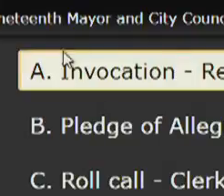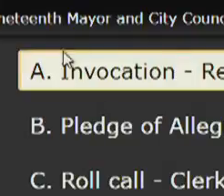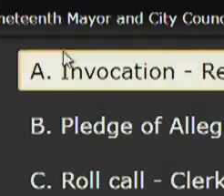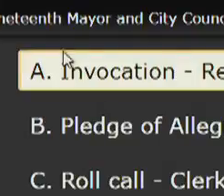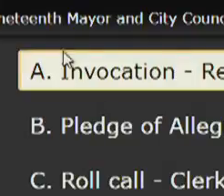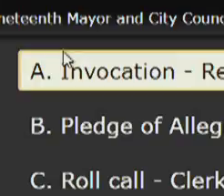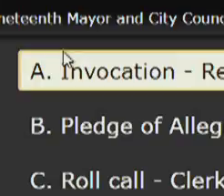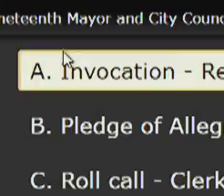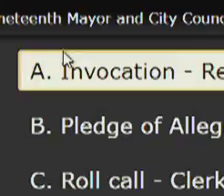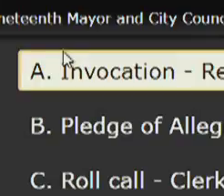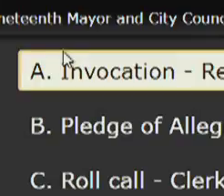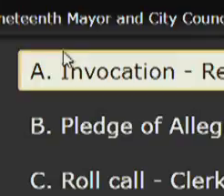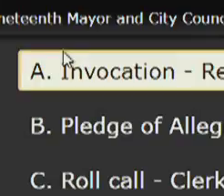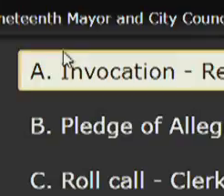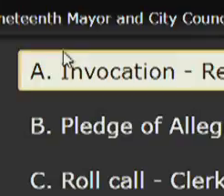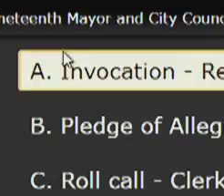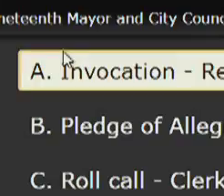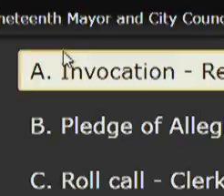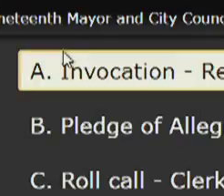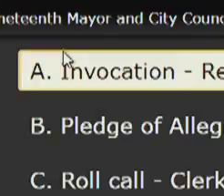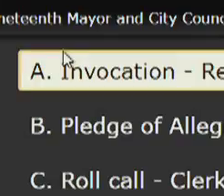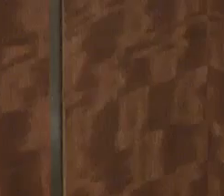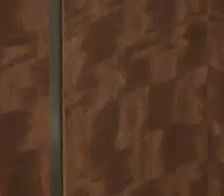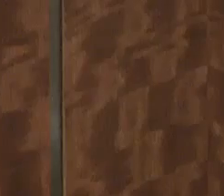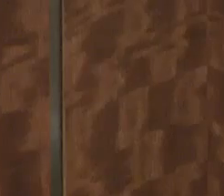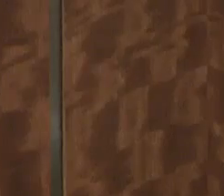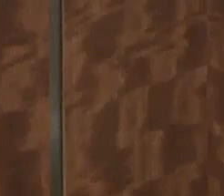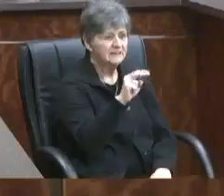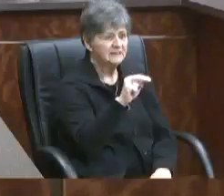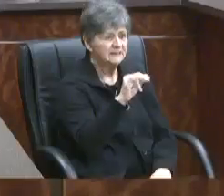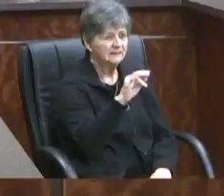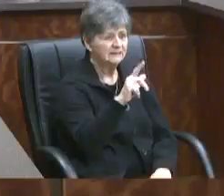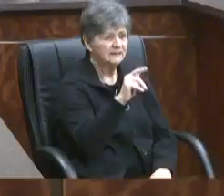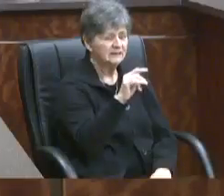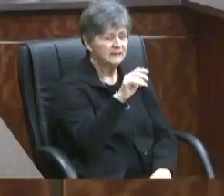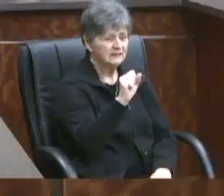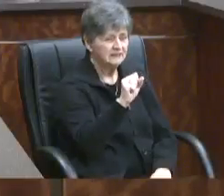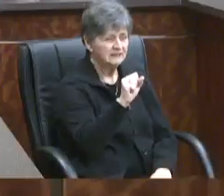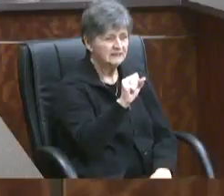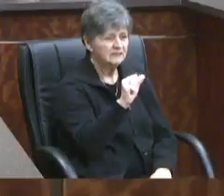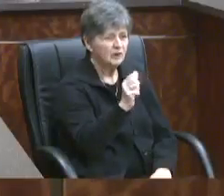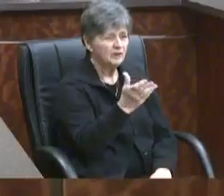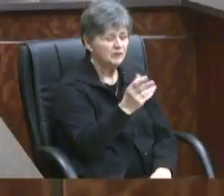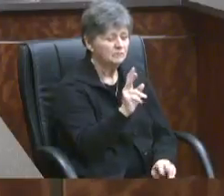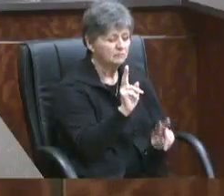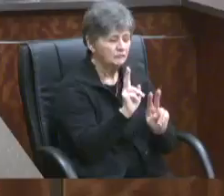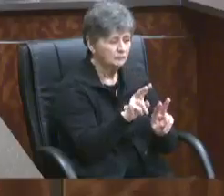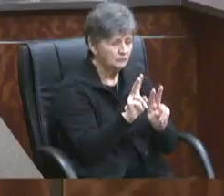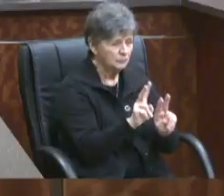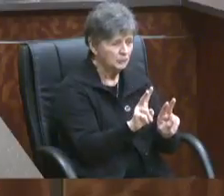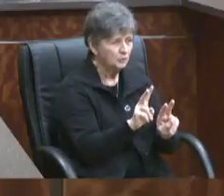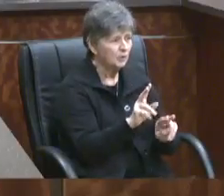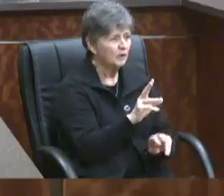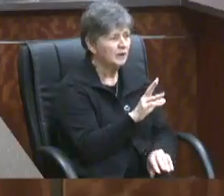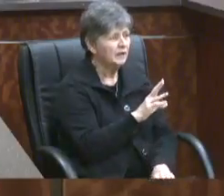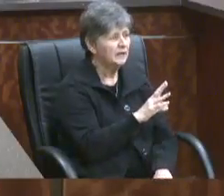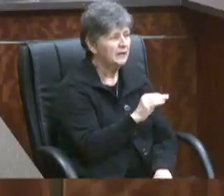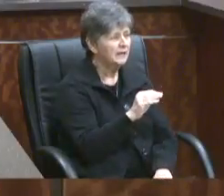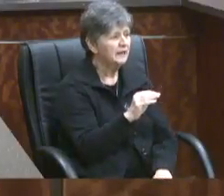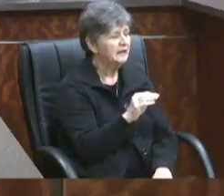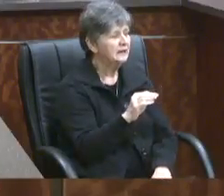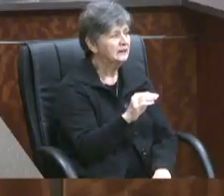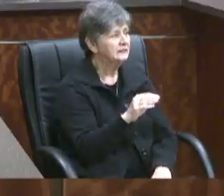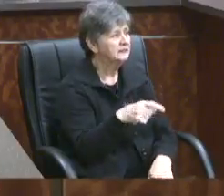that Ms. Nicholas is away at a funeral, and she's been gone the weekend.